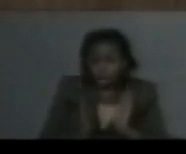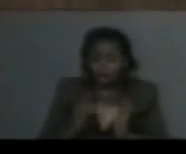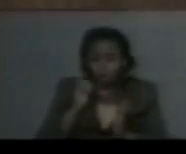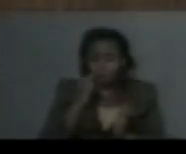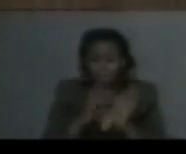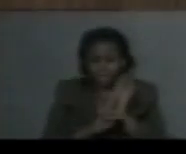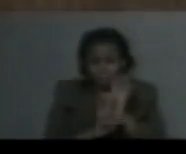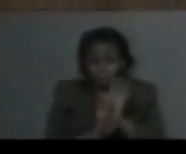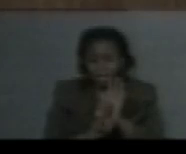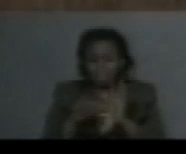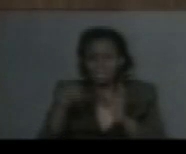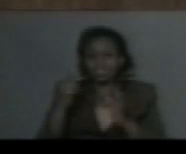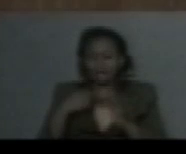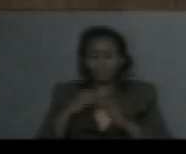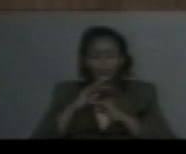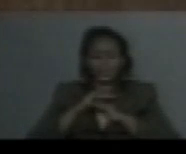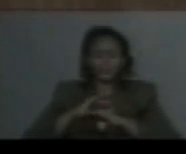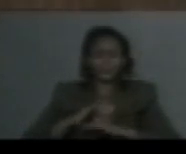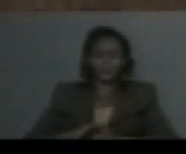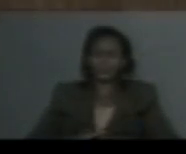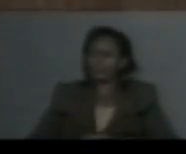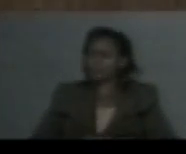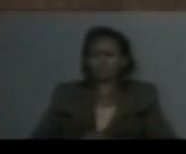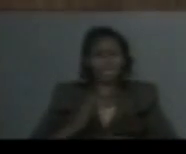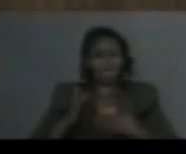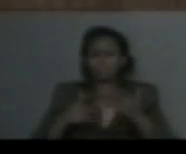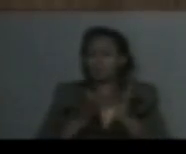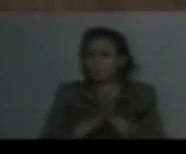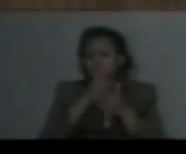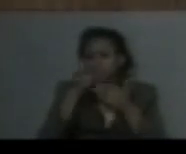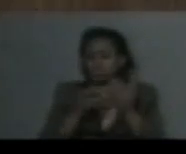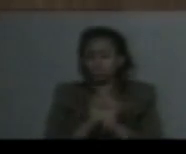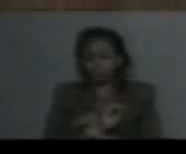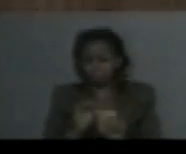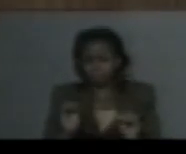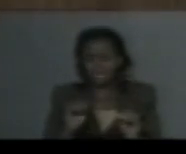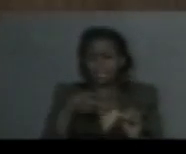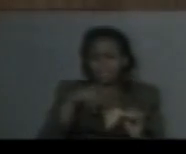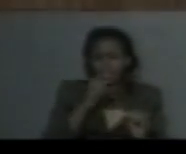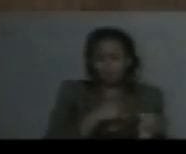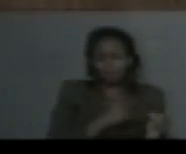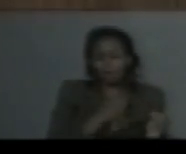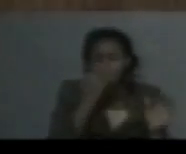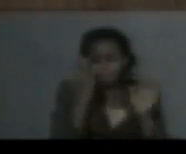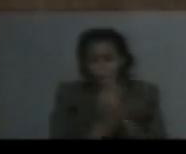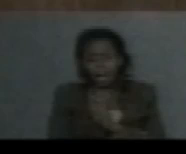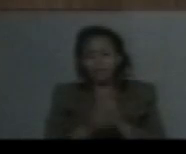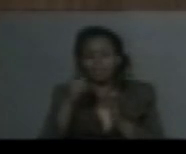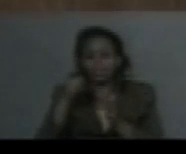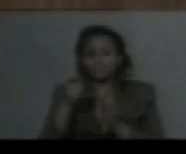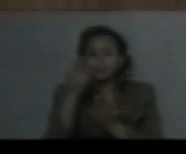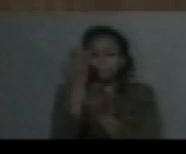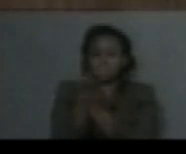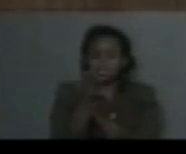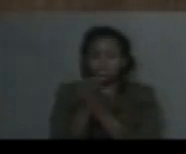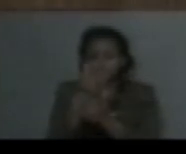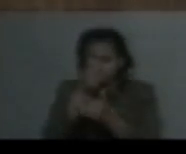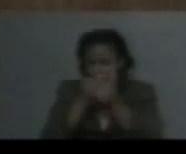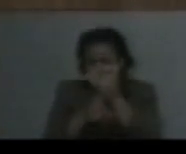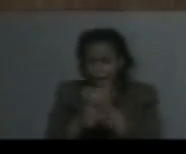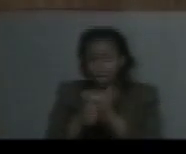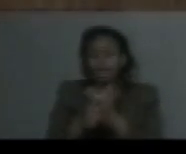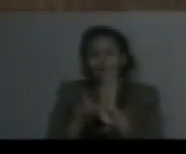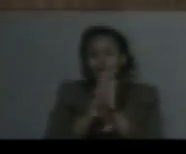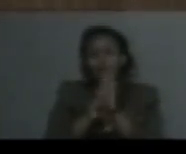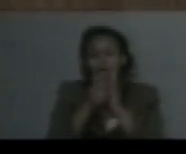was dissatisfied with the results and has filed this petition under the provisions of Article